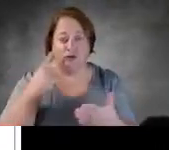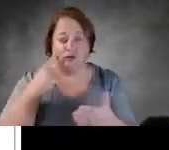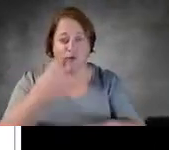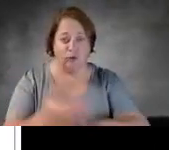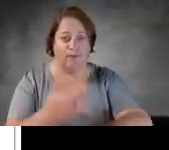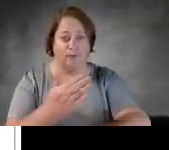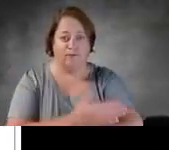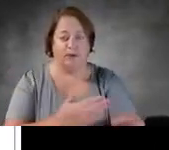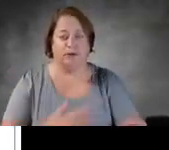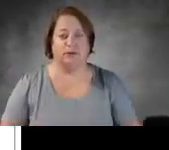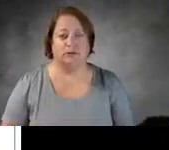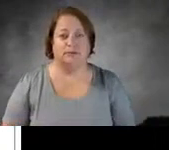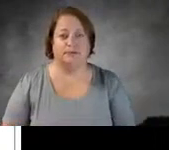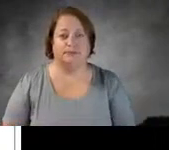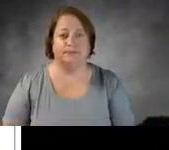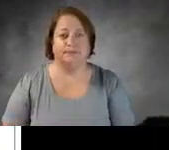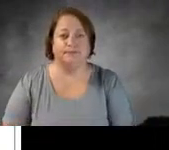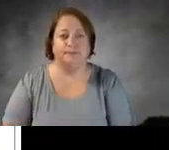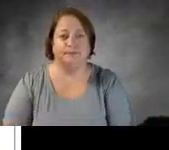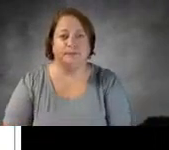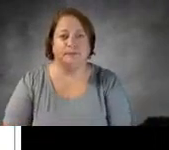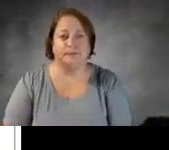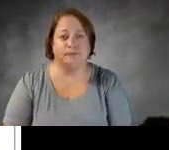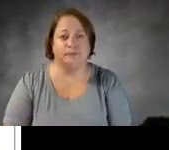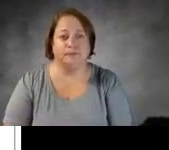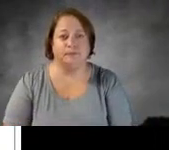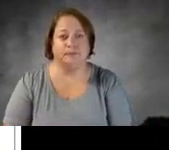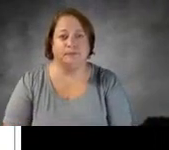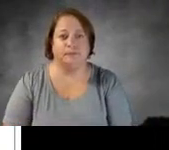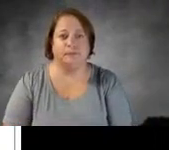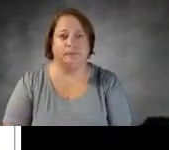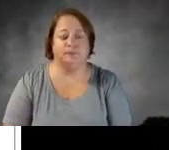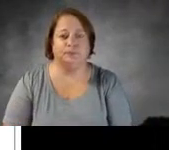improvements. Next slide.